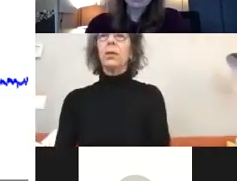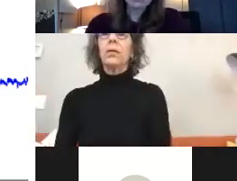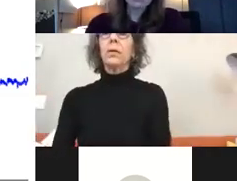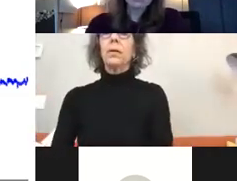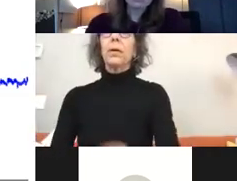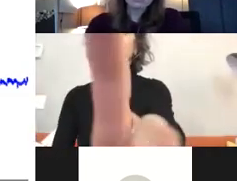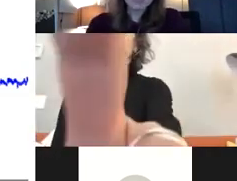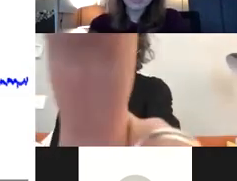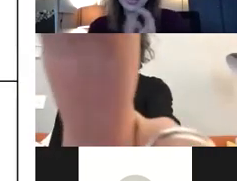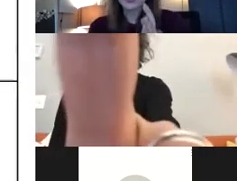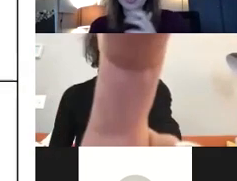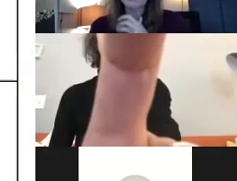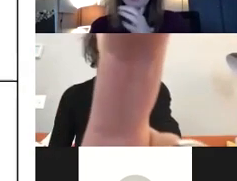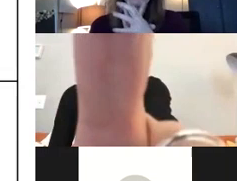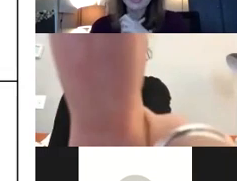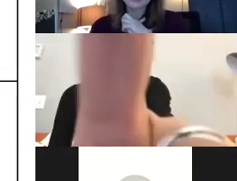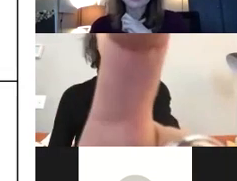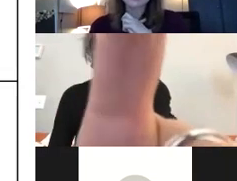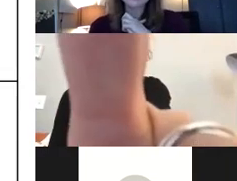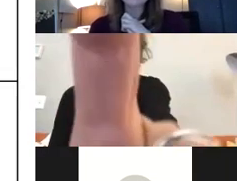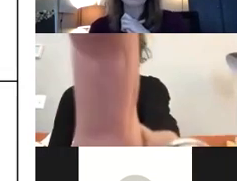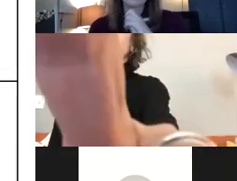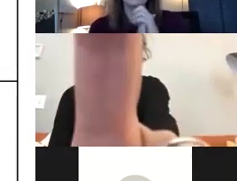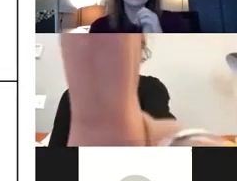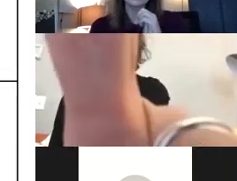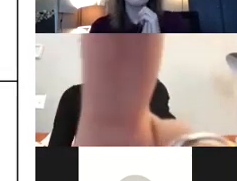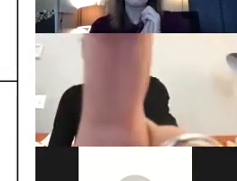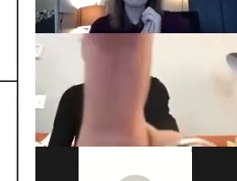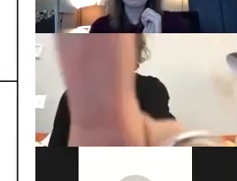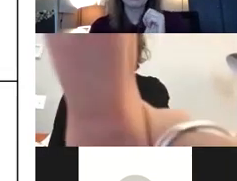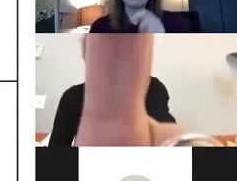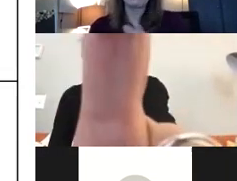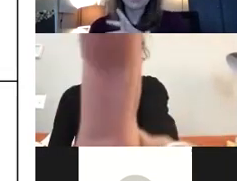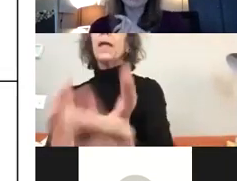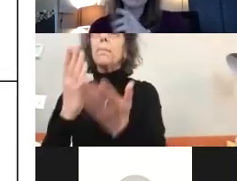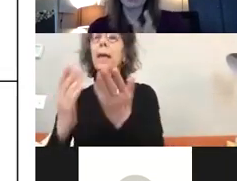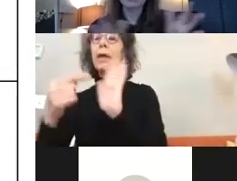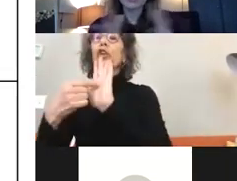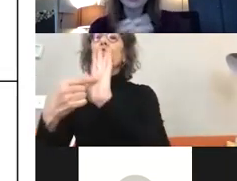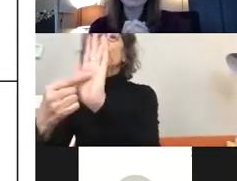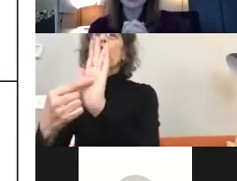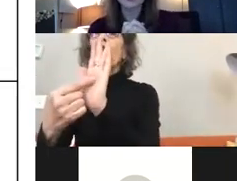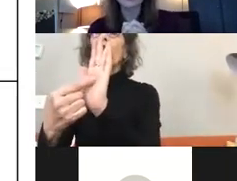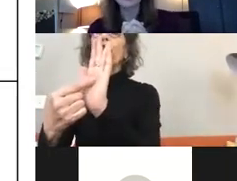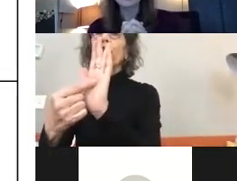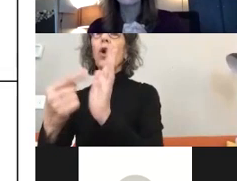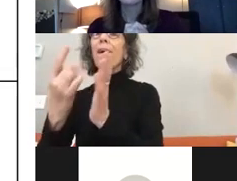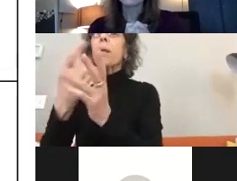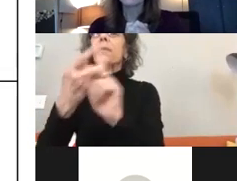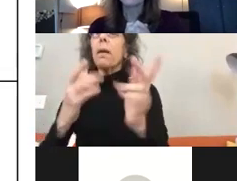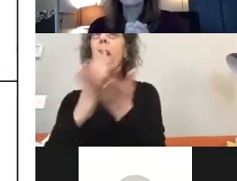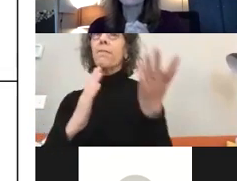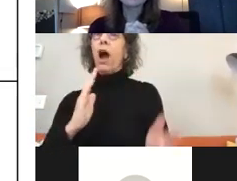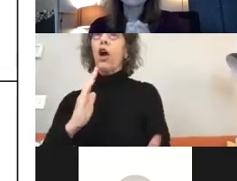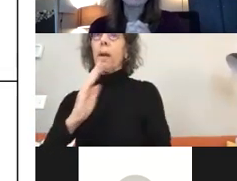And maybe I can show some of the sleep stuff from some of our Parkinson patients here.